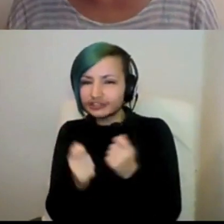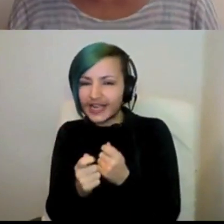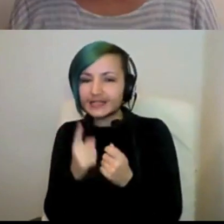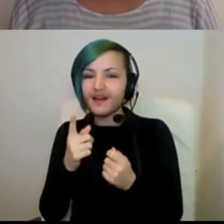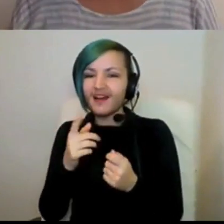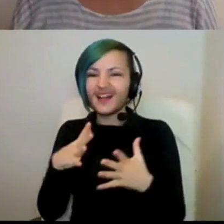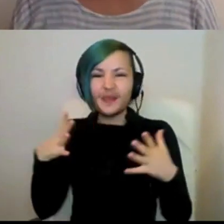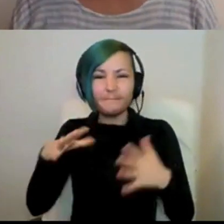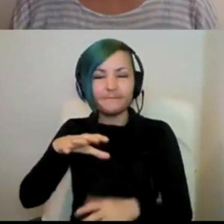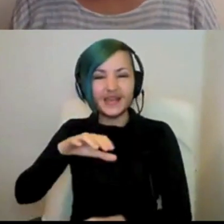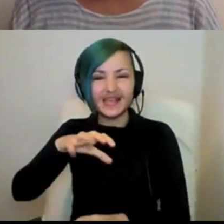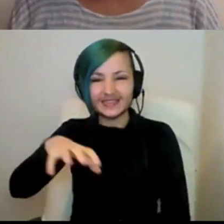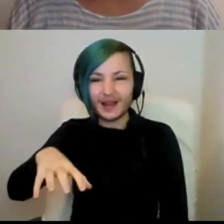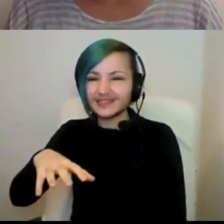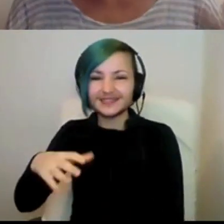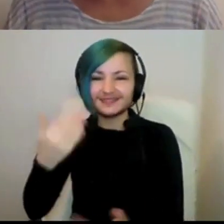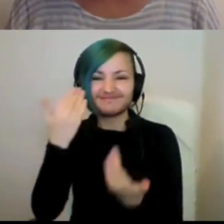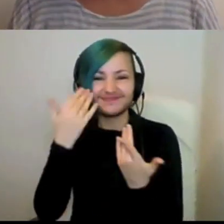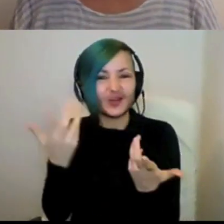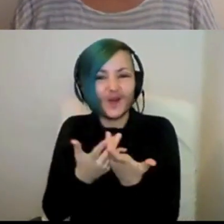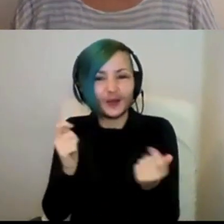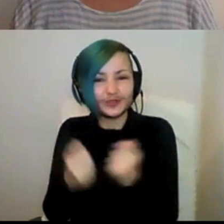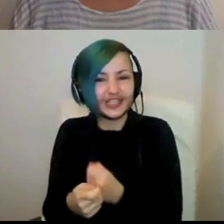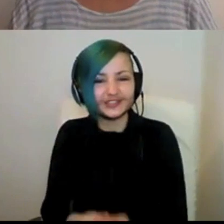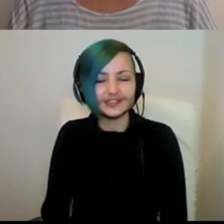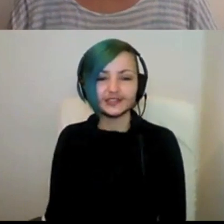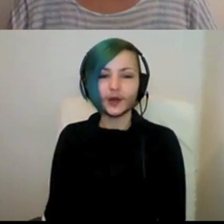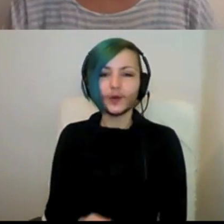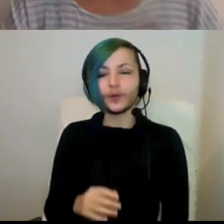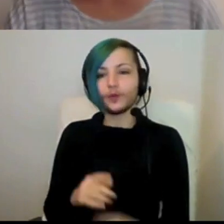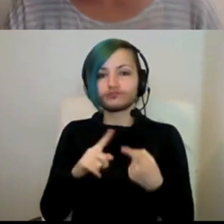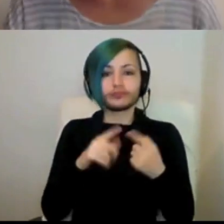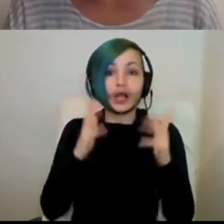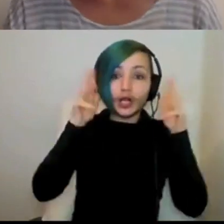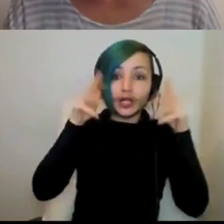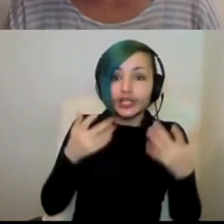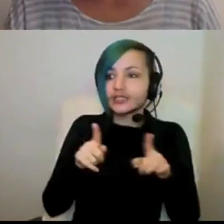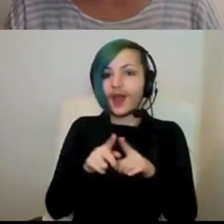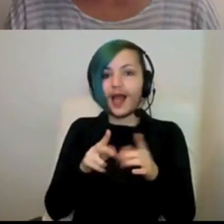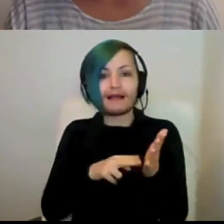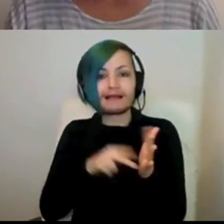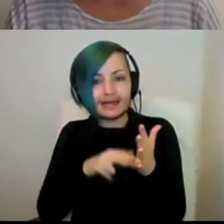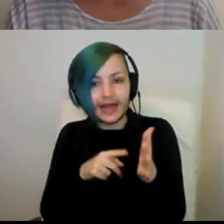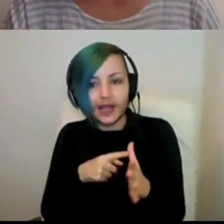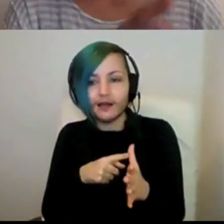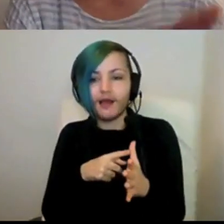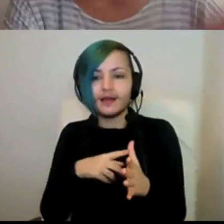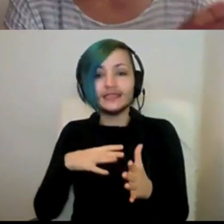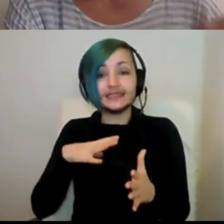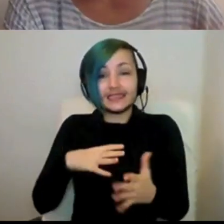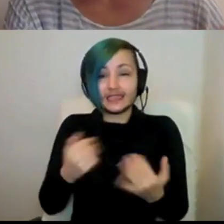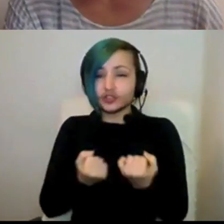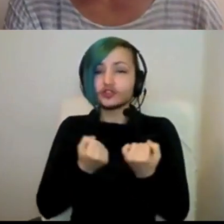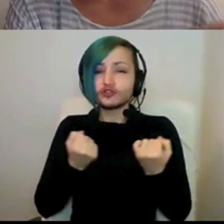it. And like I said, there's concerns, because they're concerned about an artist like Nana who needs such a strong level